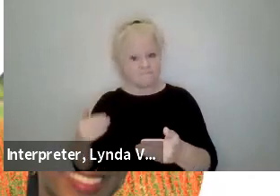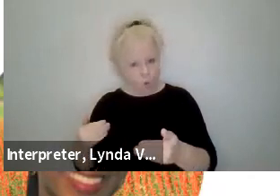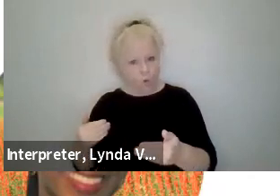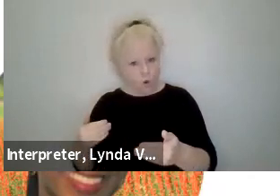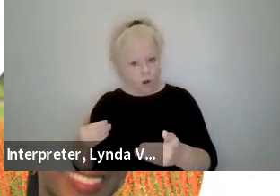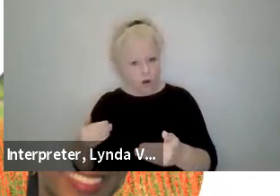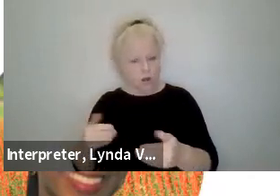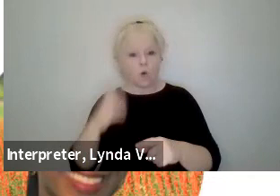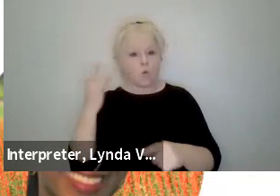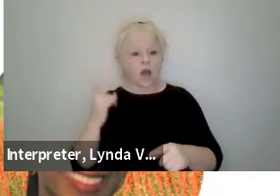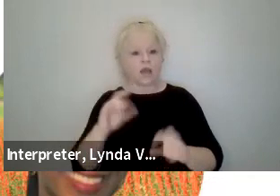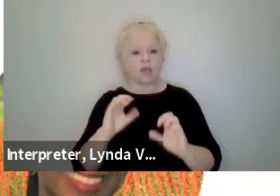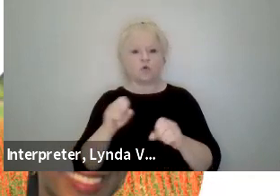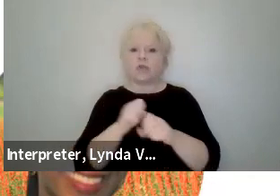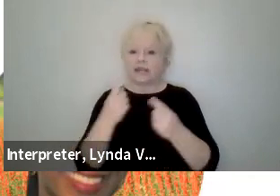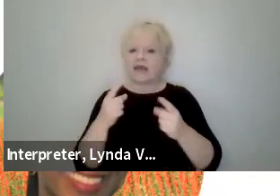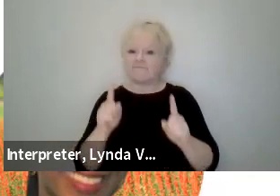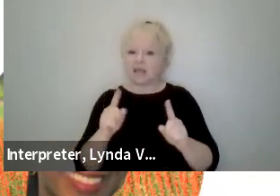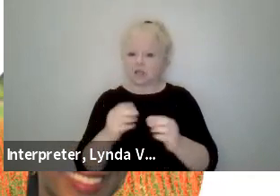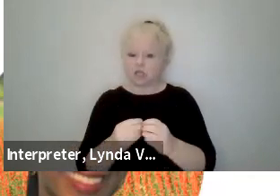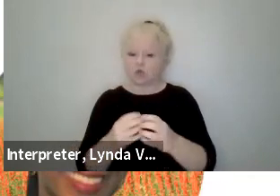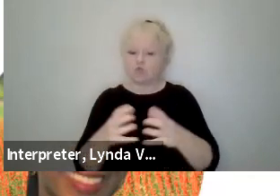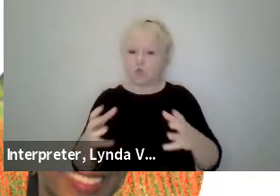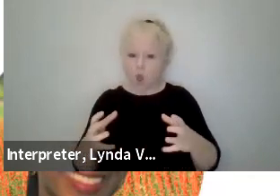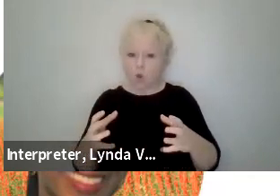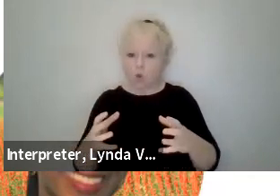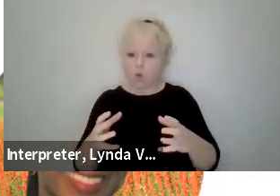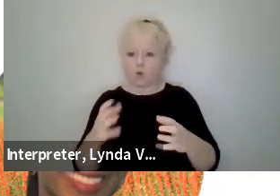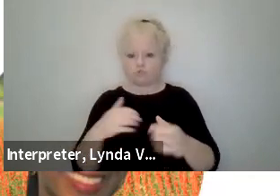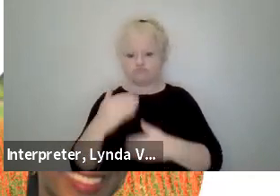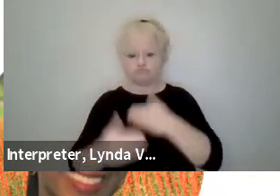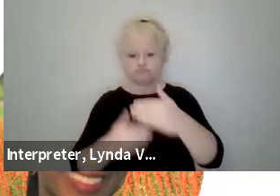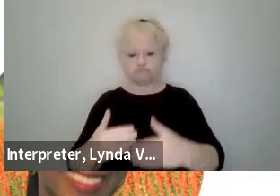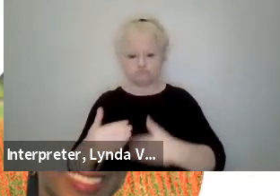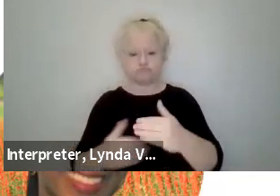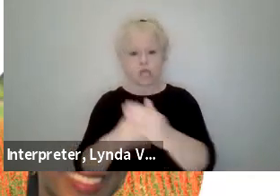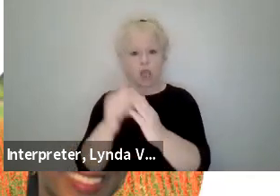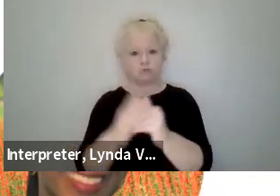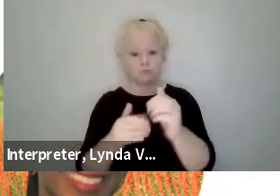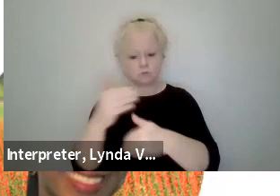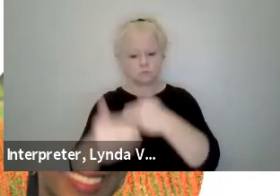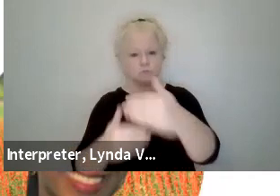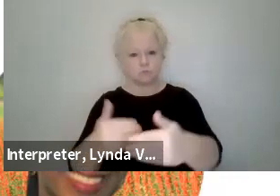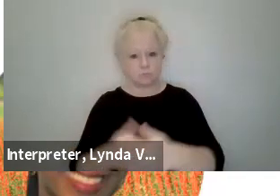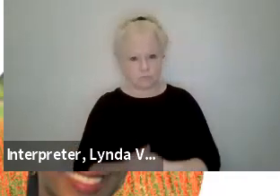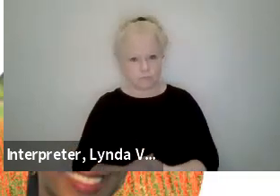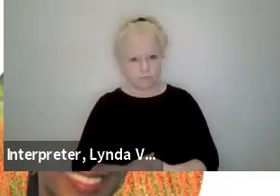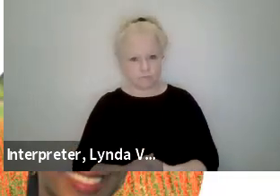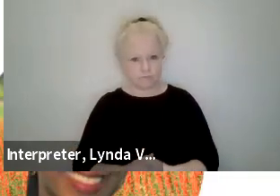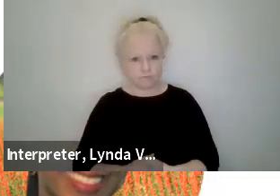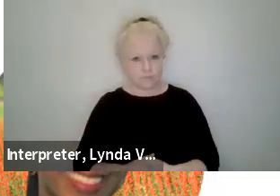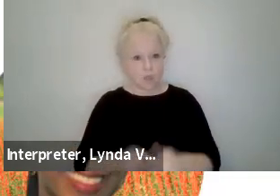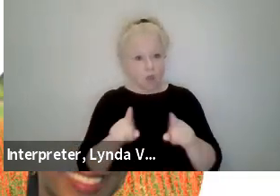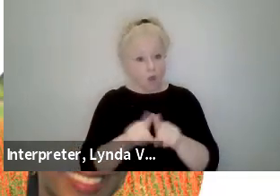the opportunity to effectively grow and evolve at a comfortable pace. And speaking of effective strategies in